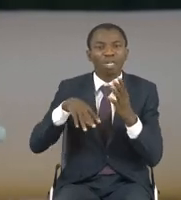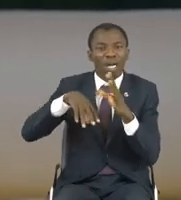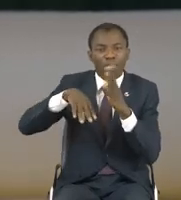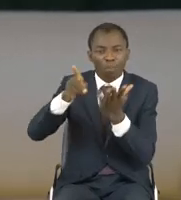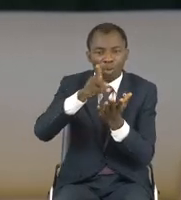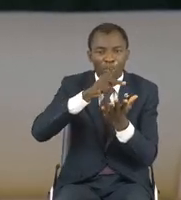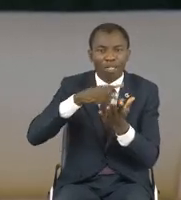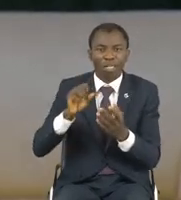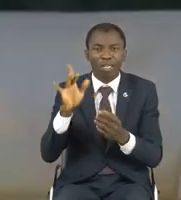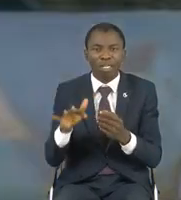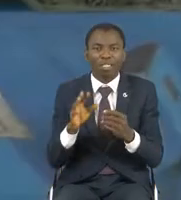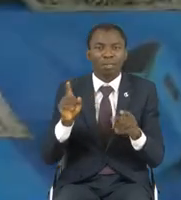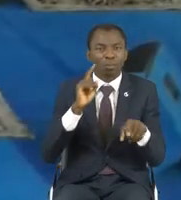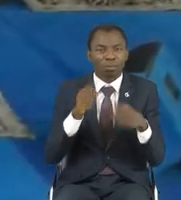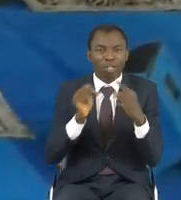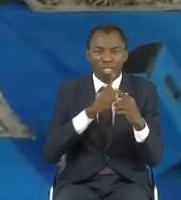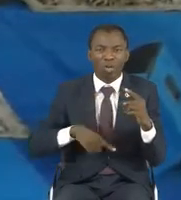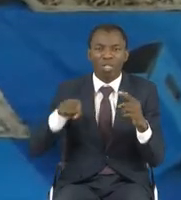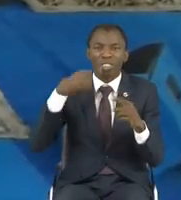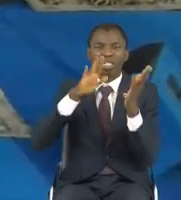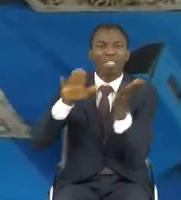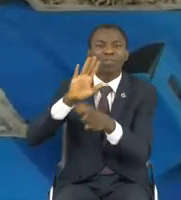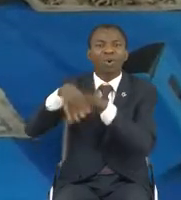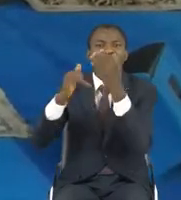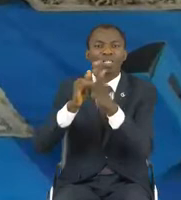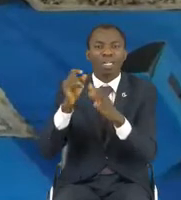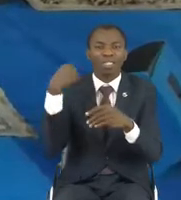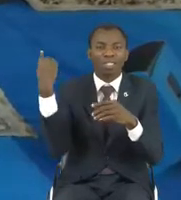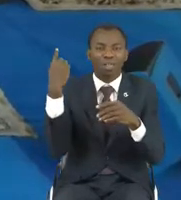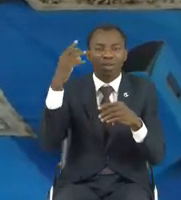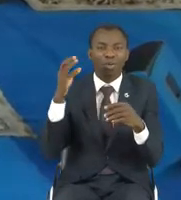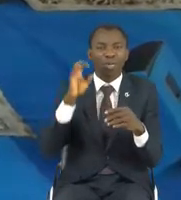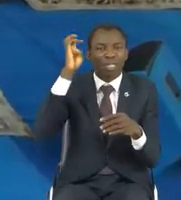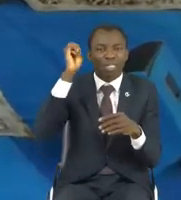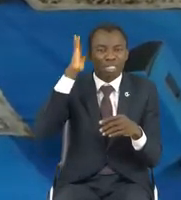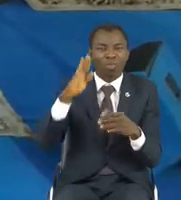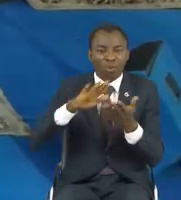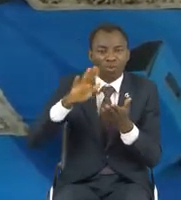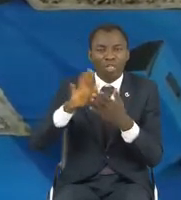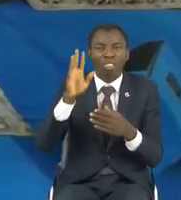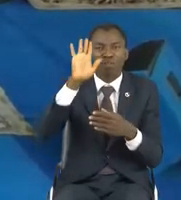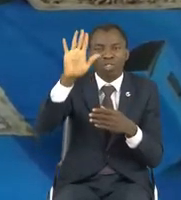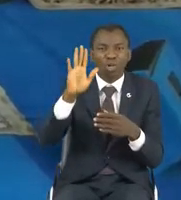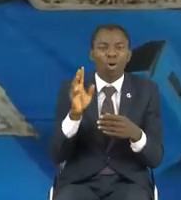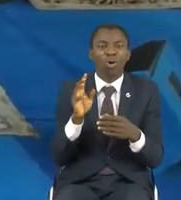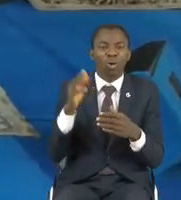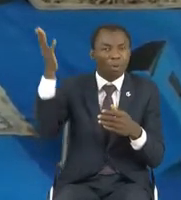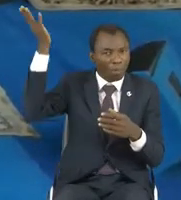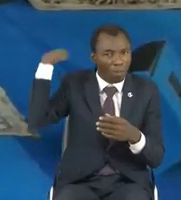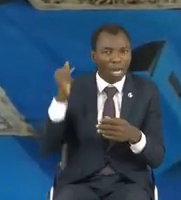said, leave all that alone. He'll forgive your past. I didn't hear your amen.